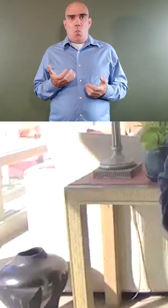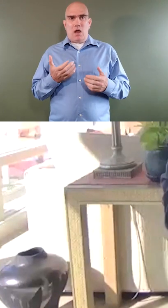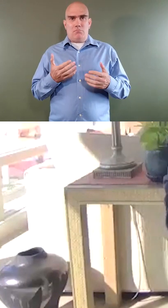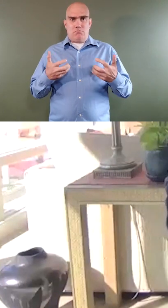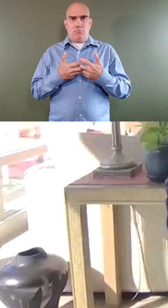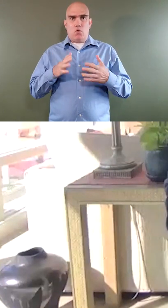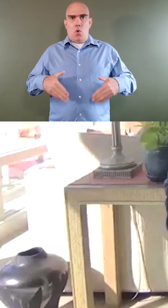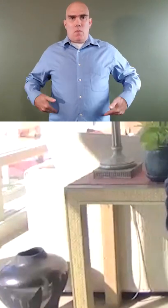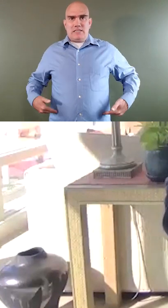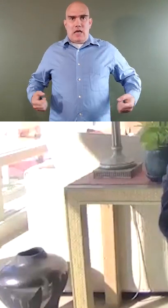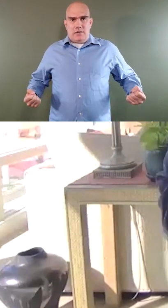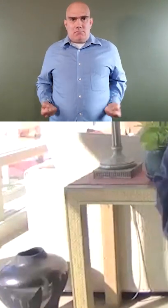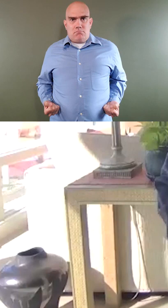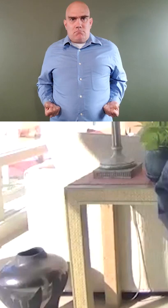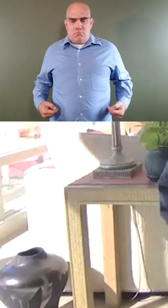waistline.